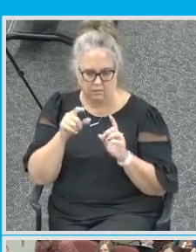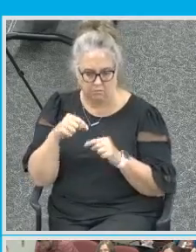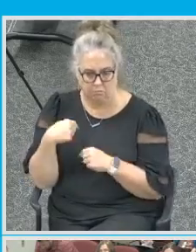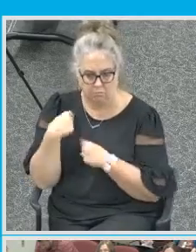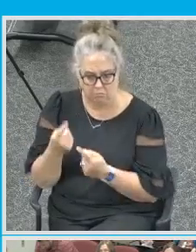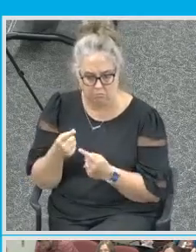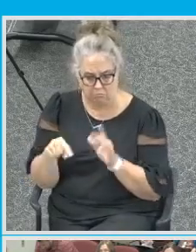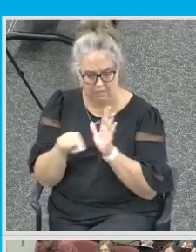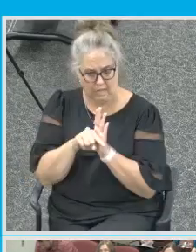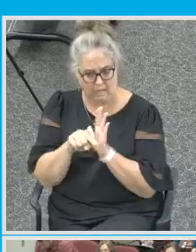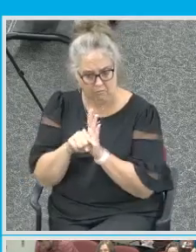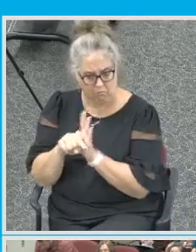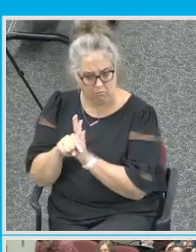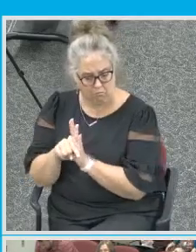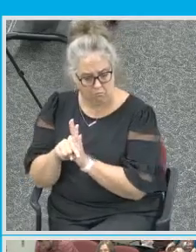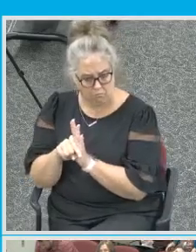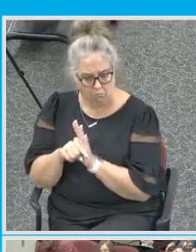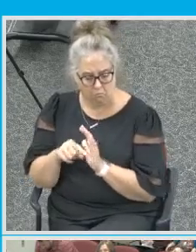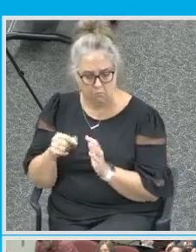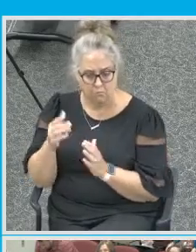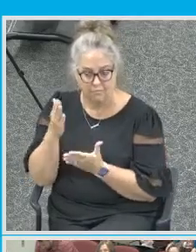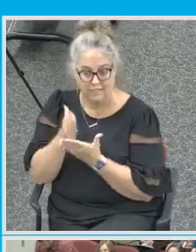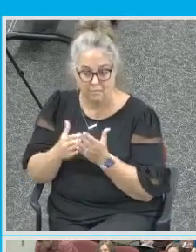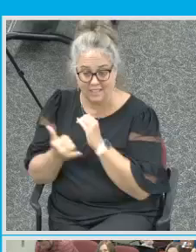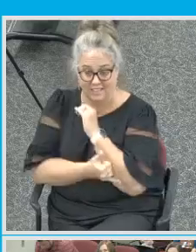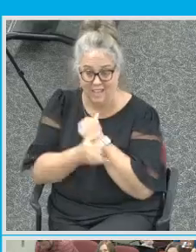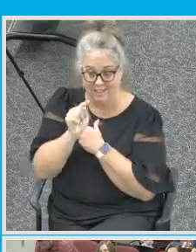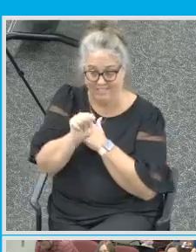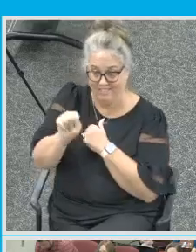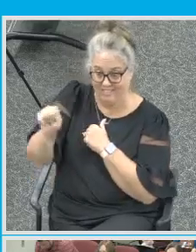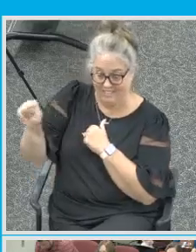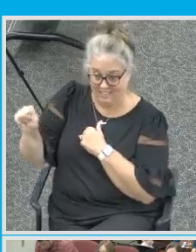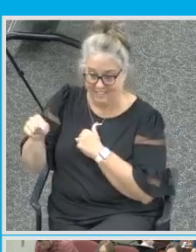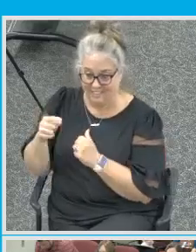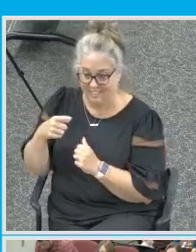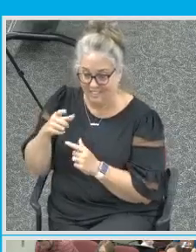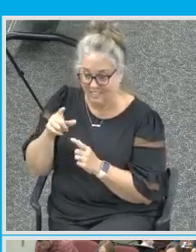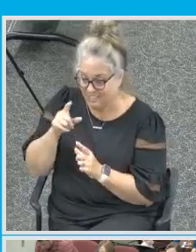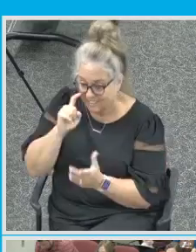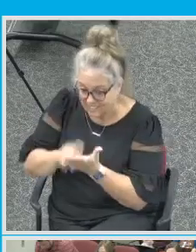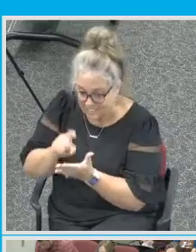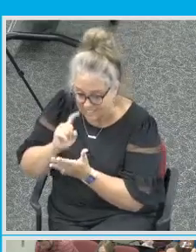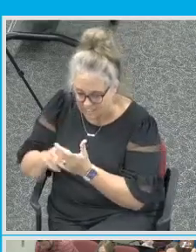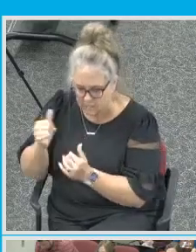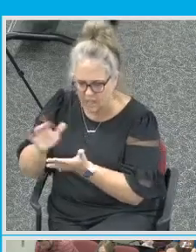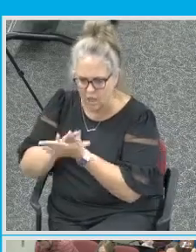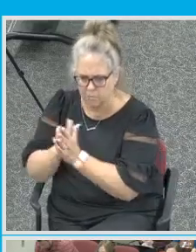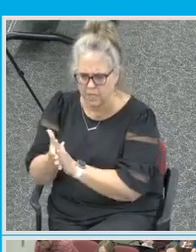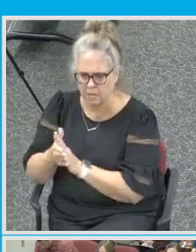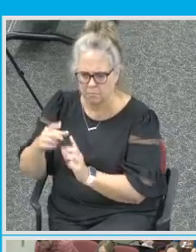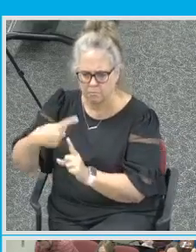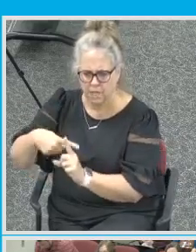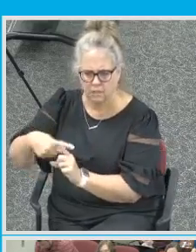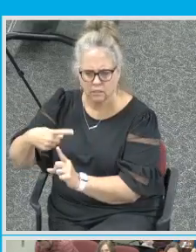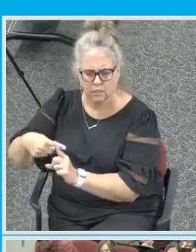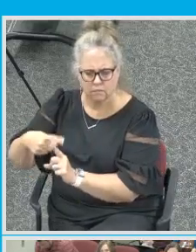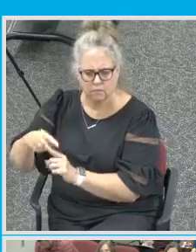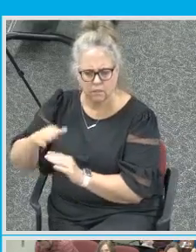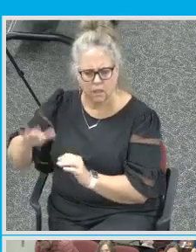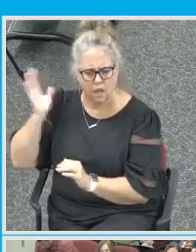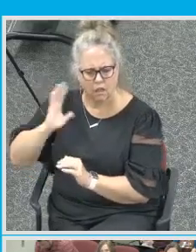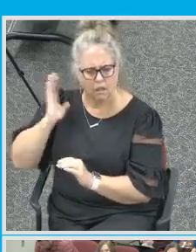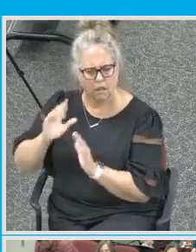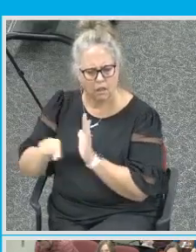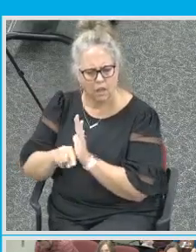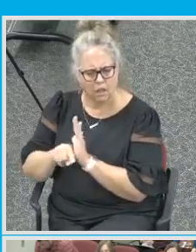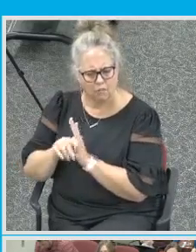whatever county has submitted, mosquitoes has already been positive. So that is early and unusual to see that this time of the